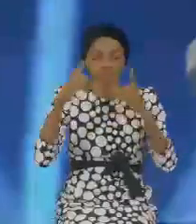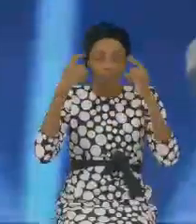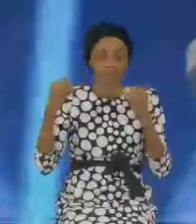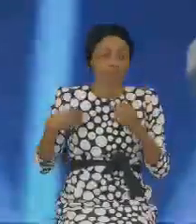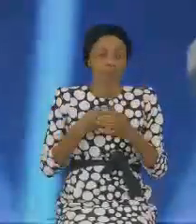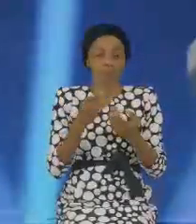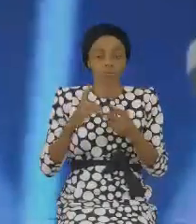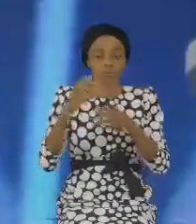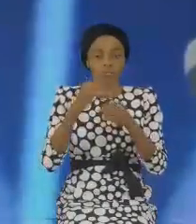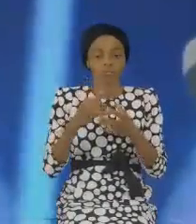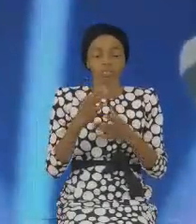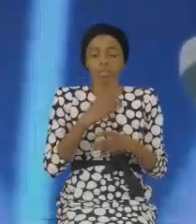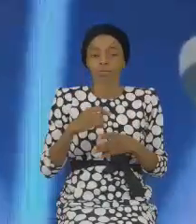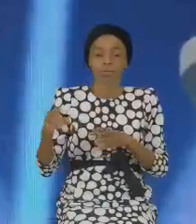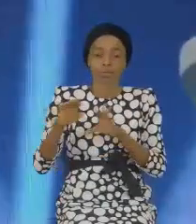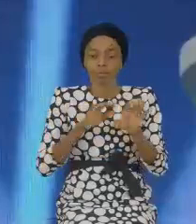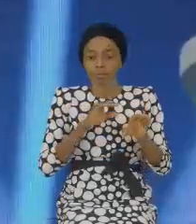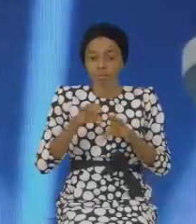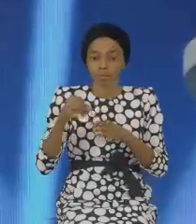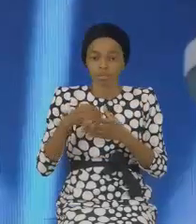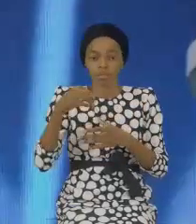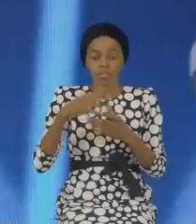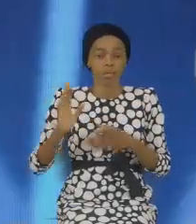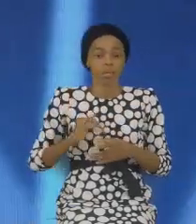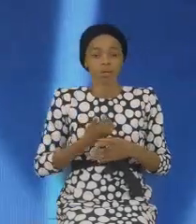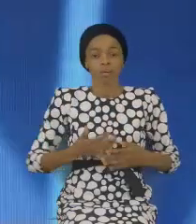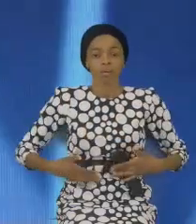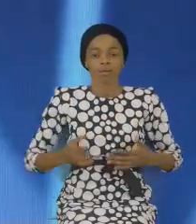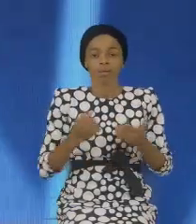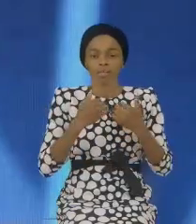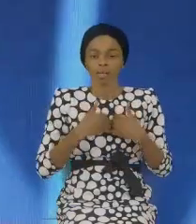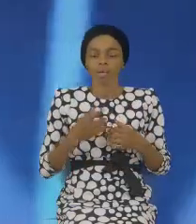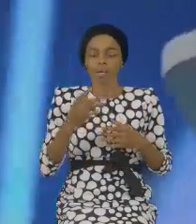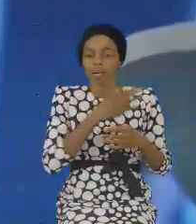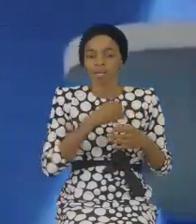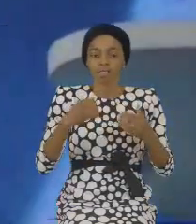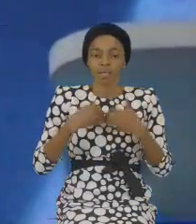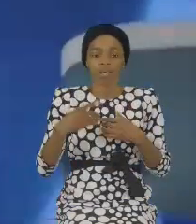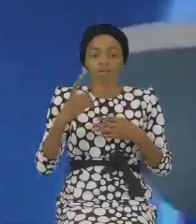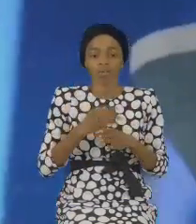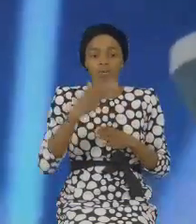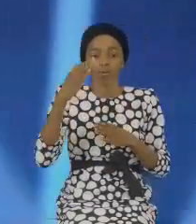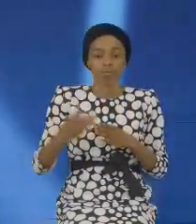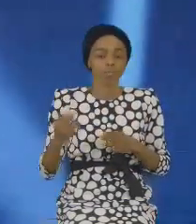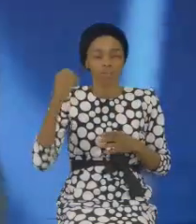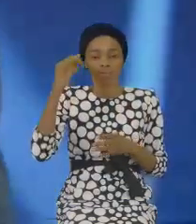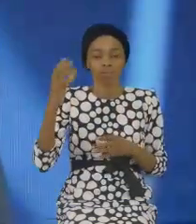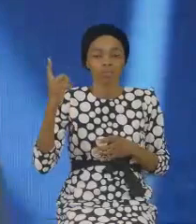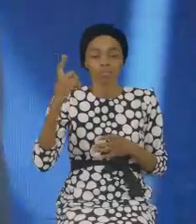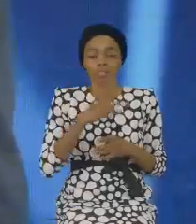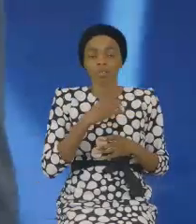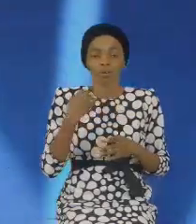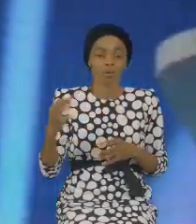our lives and have a complete understanding of the complete